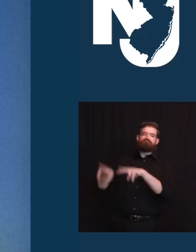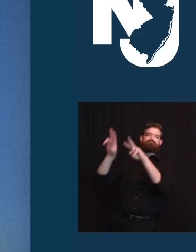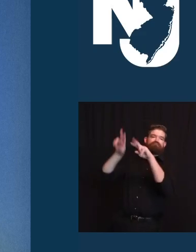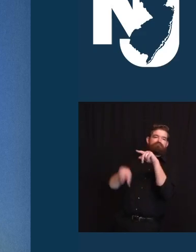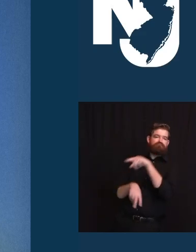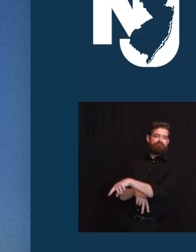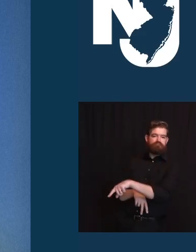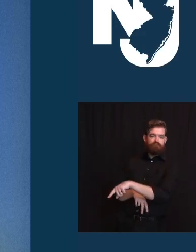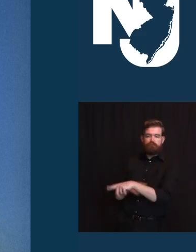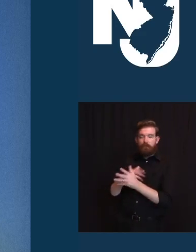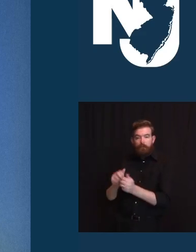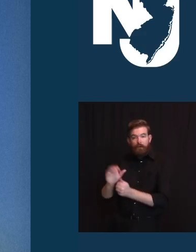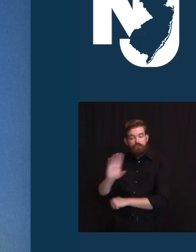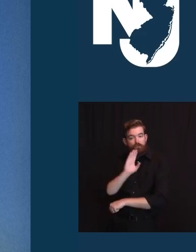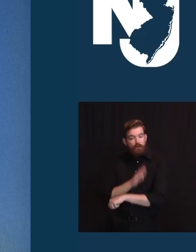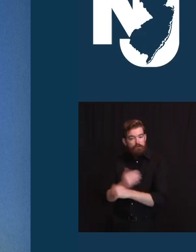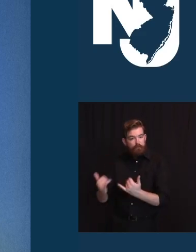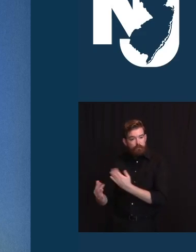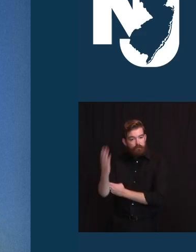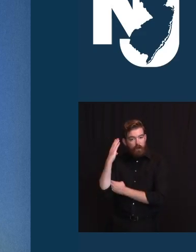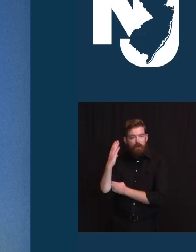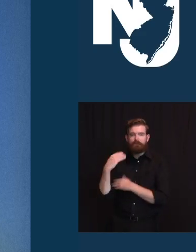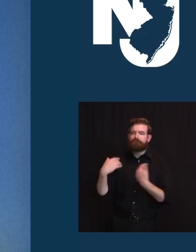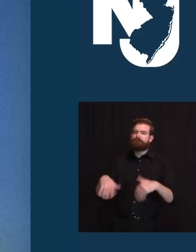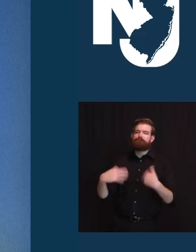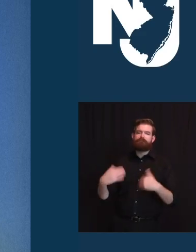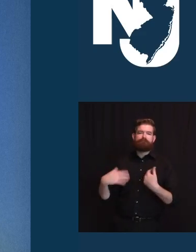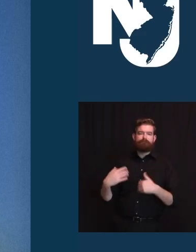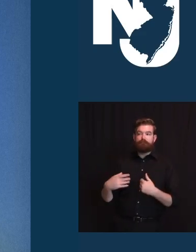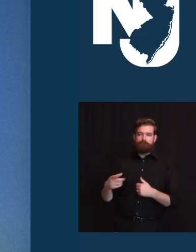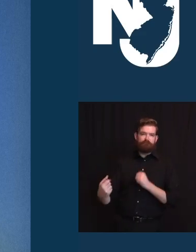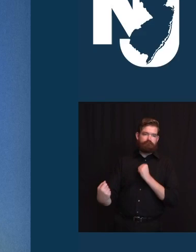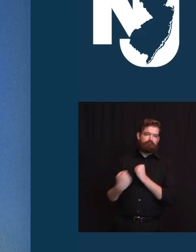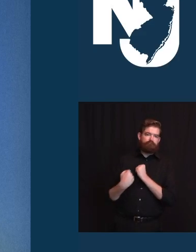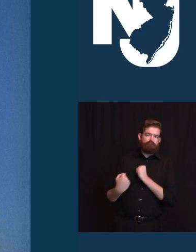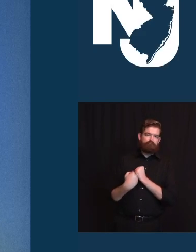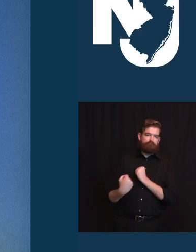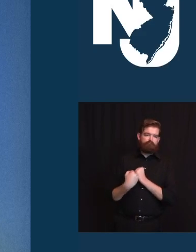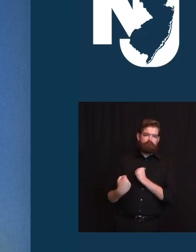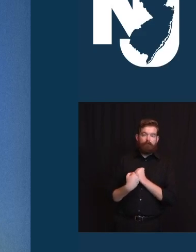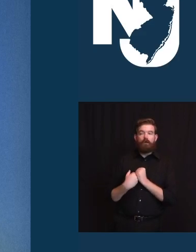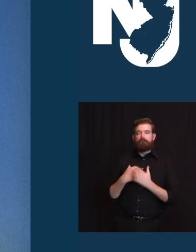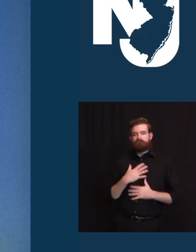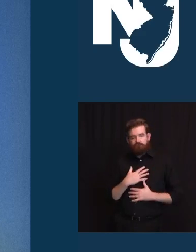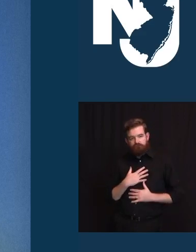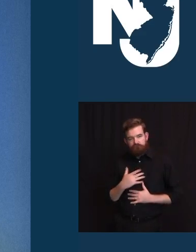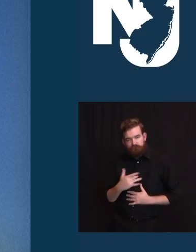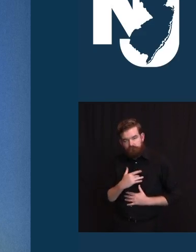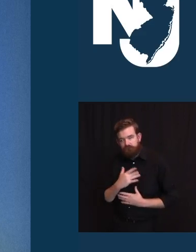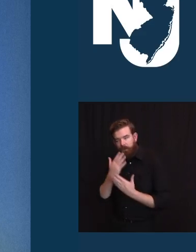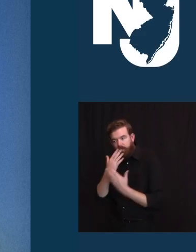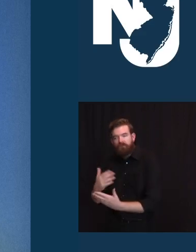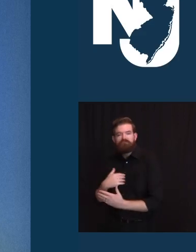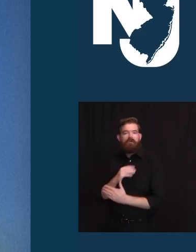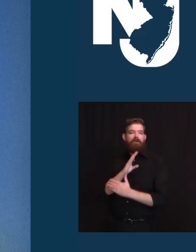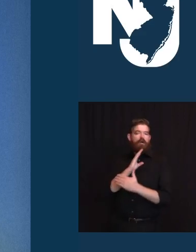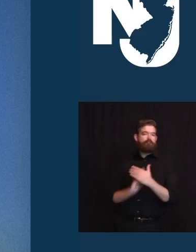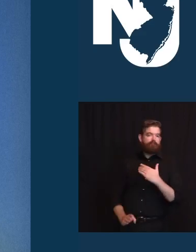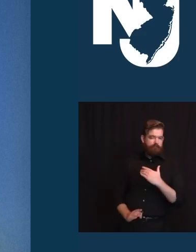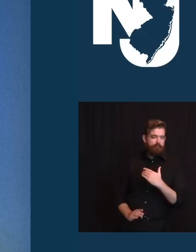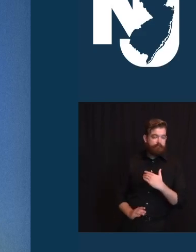morning. He was a big supporter of mine, for which I will forever remain thankful and humbled. He was a big and important member